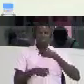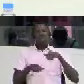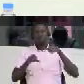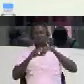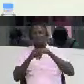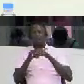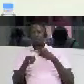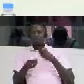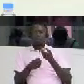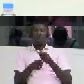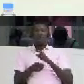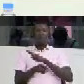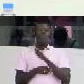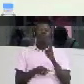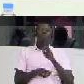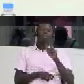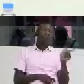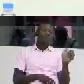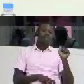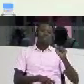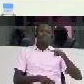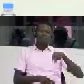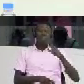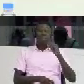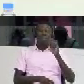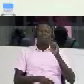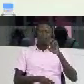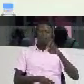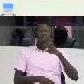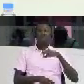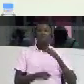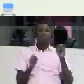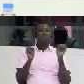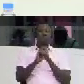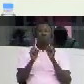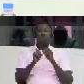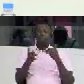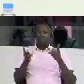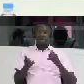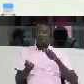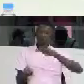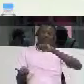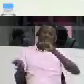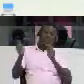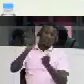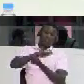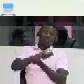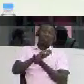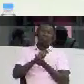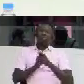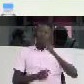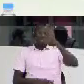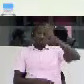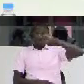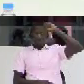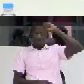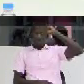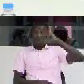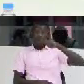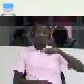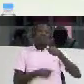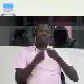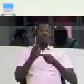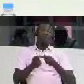now no gendarmerie ñu ne no gendarmerie existe now léegi police la TSG ñoo war a